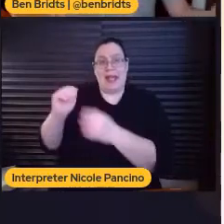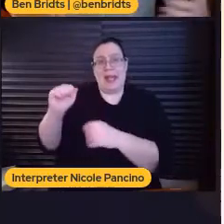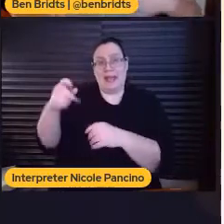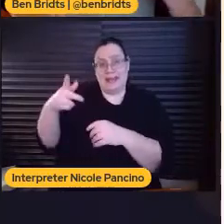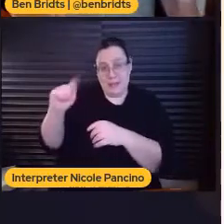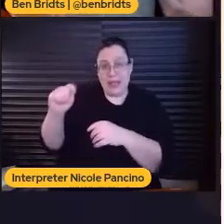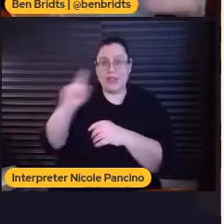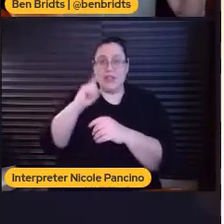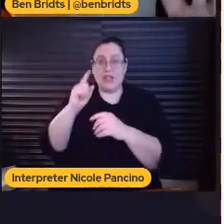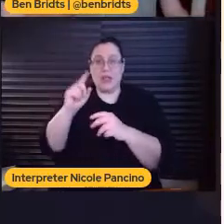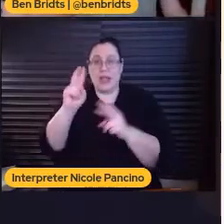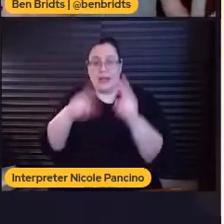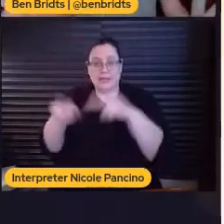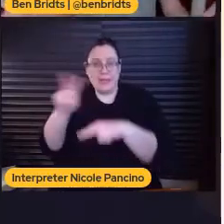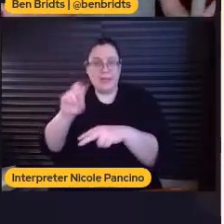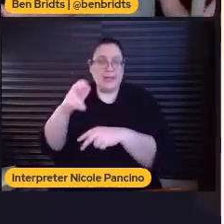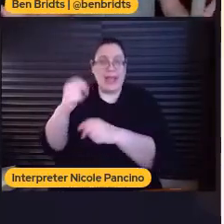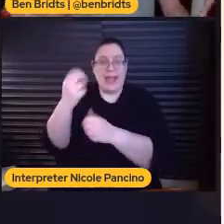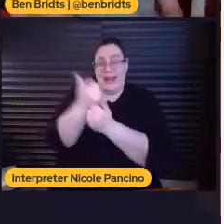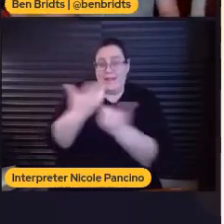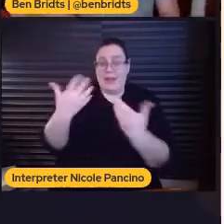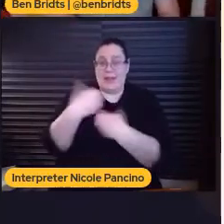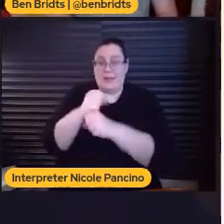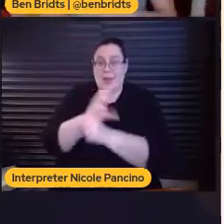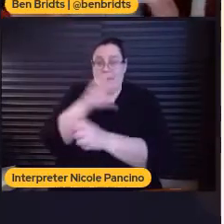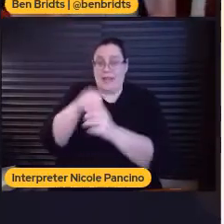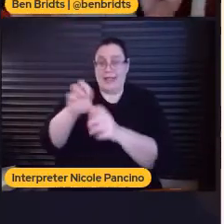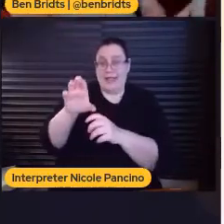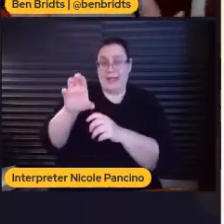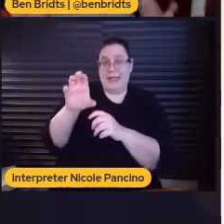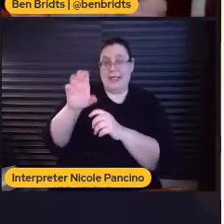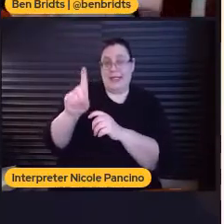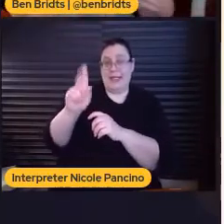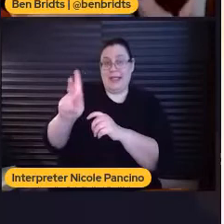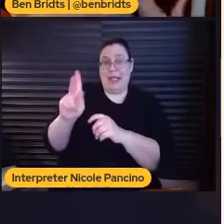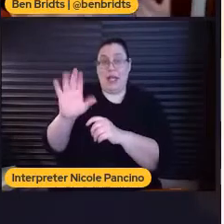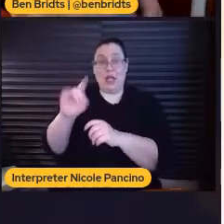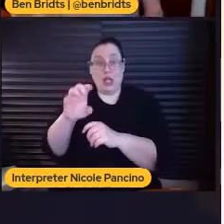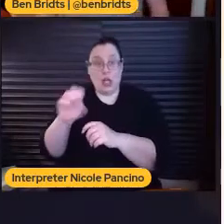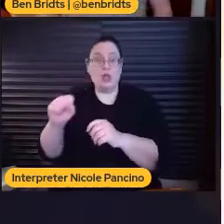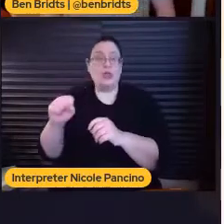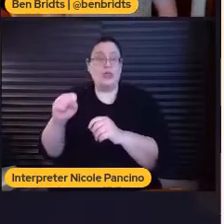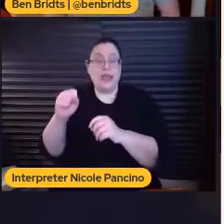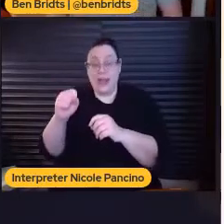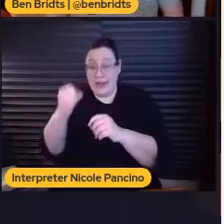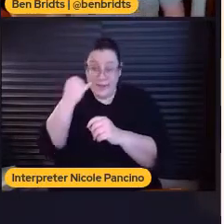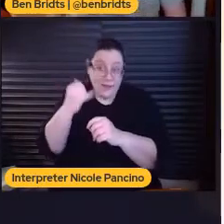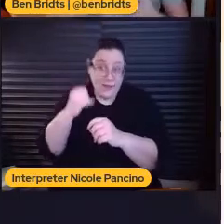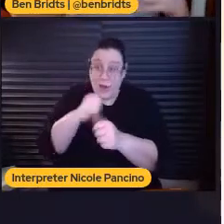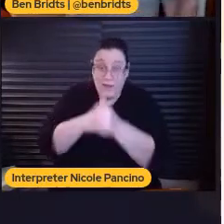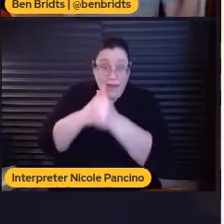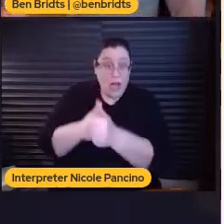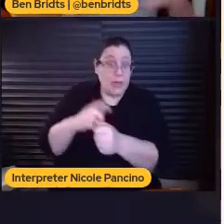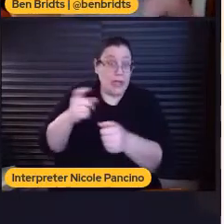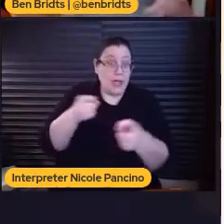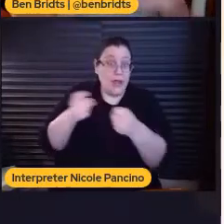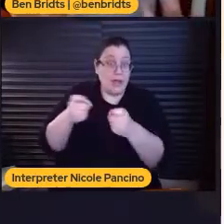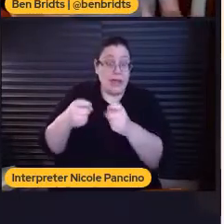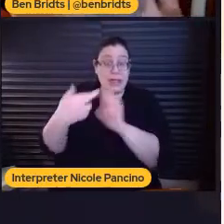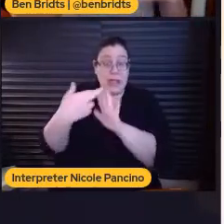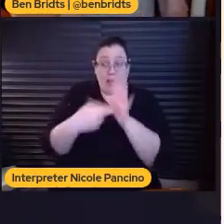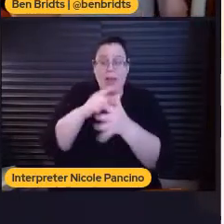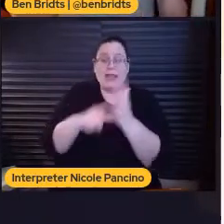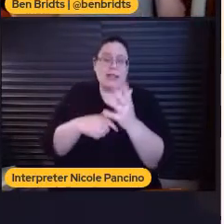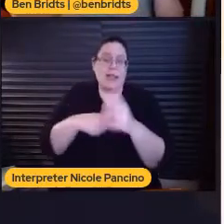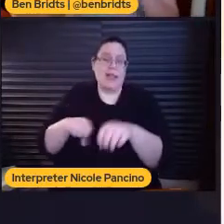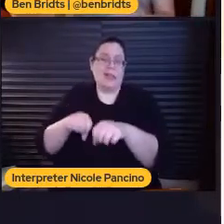scan every S3 bucket that gets created inside your CDK code, and then throw an error if it's not following your governance guidelines. And in all these